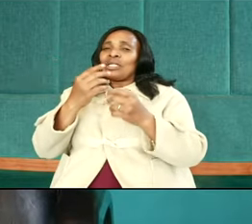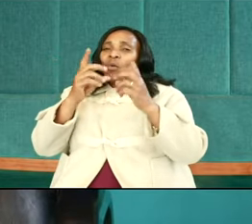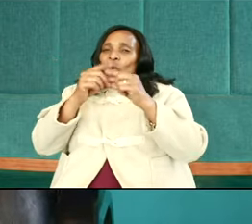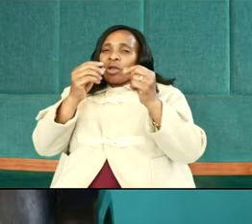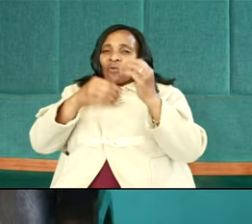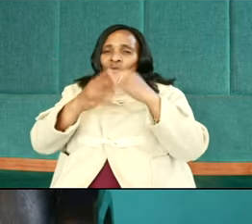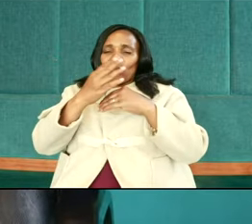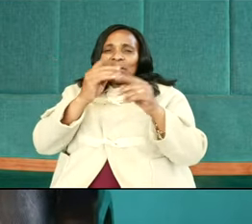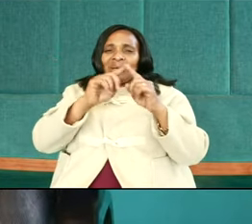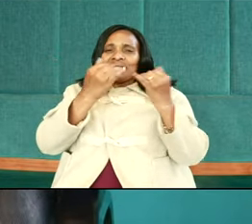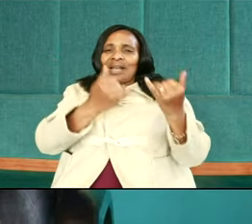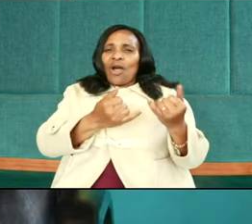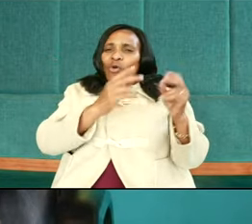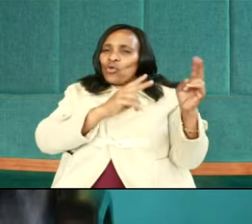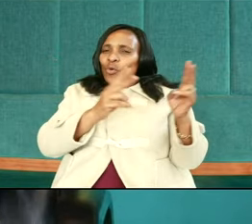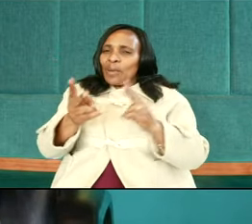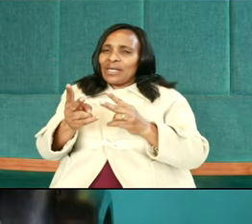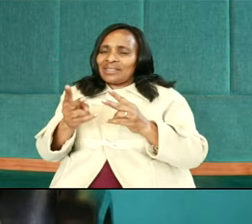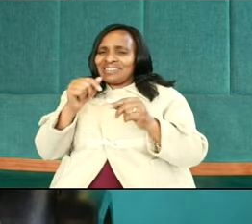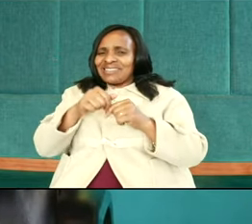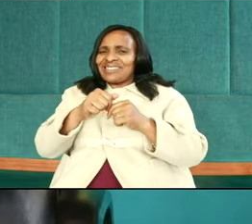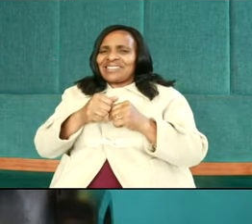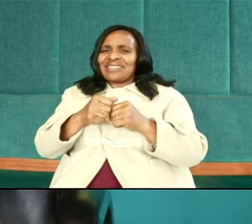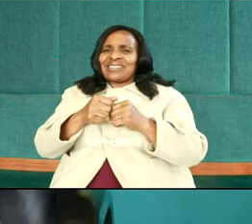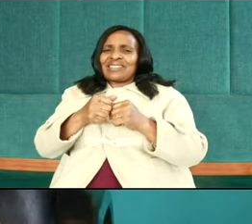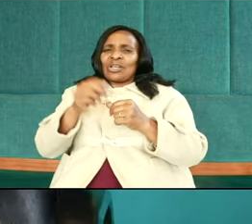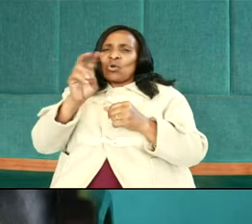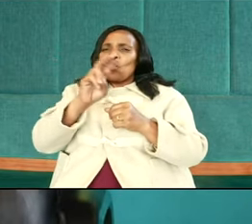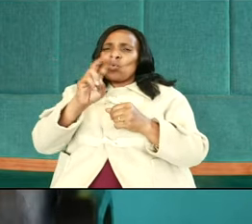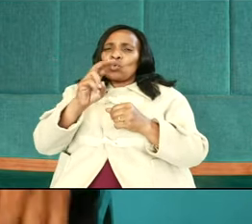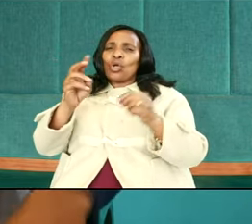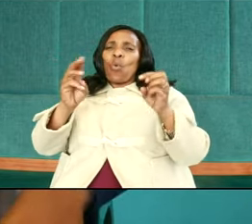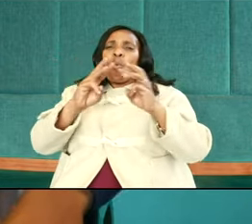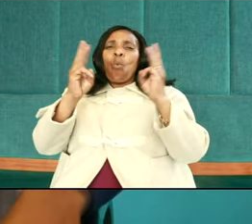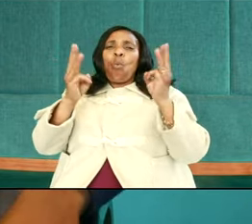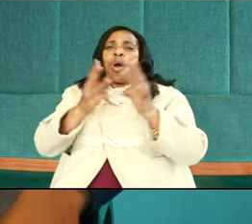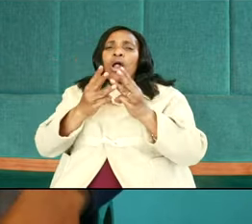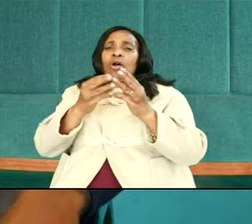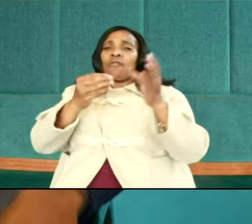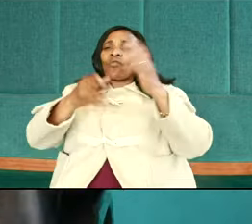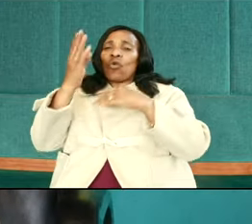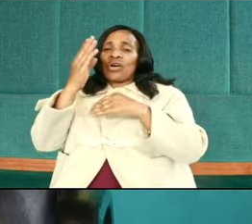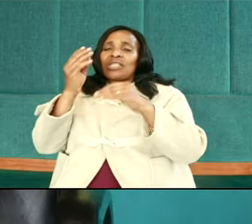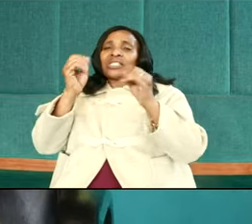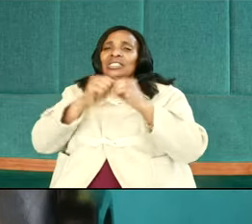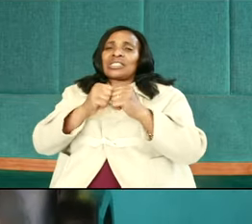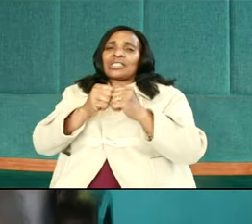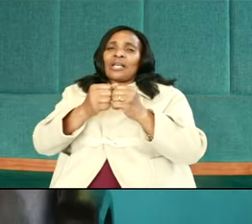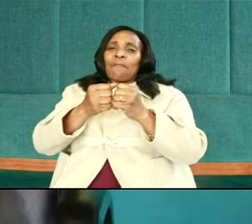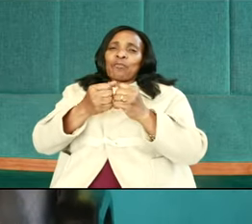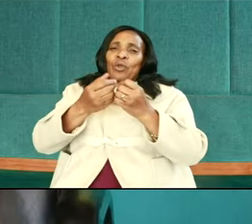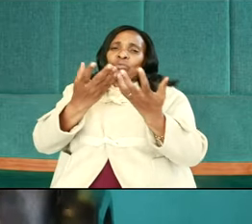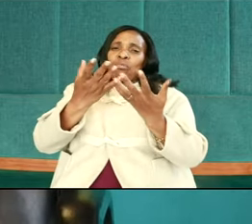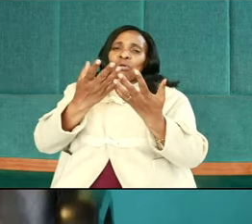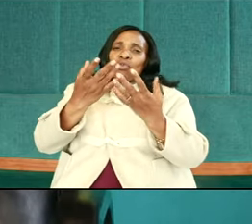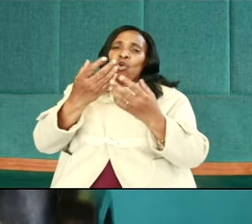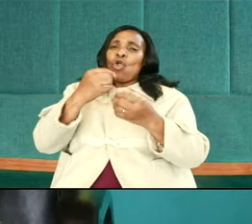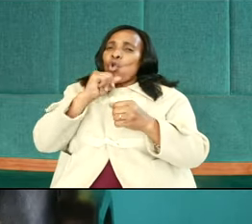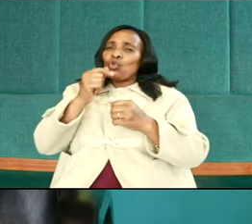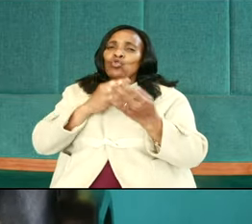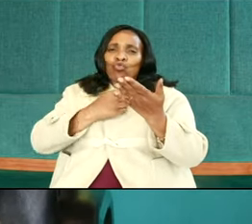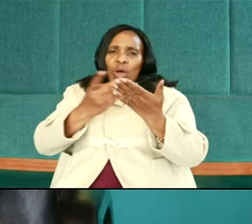Because typically, it's extremely, I look at the Word of God is extremely simple. Because if we just take the Ten